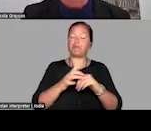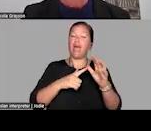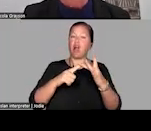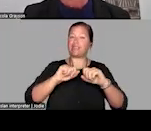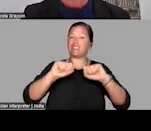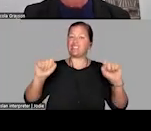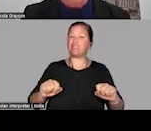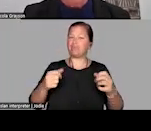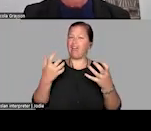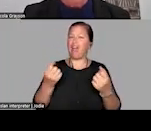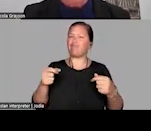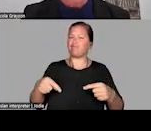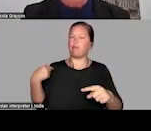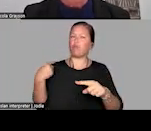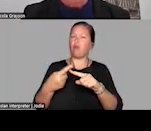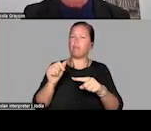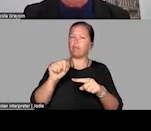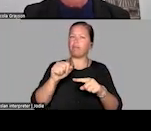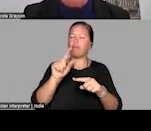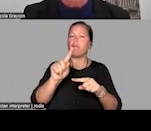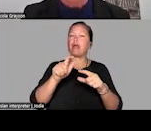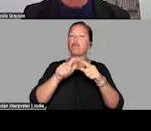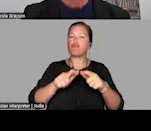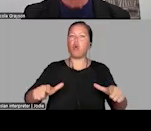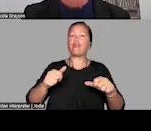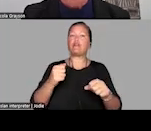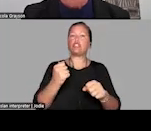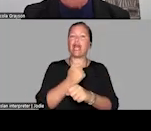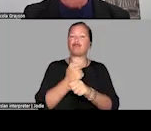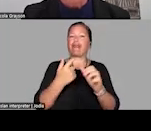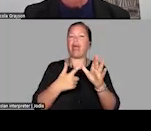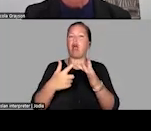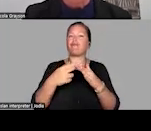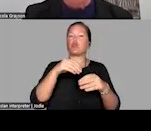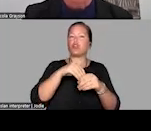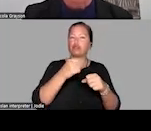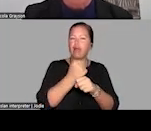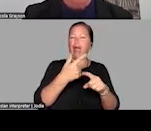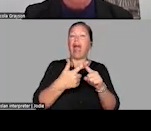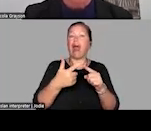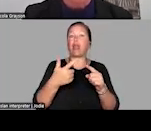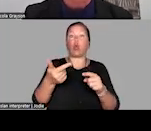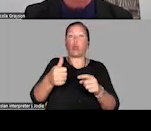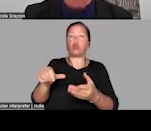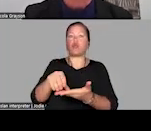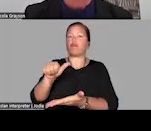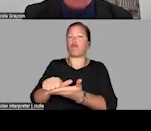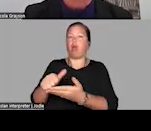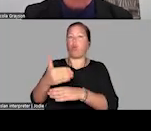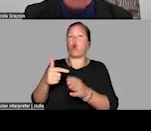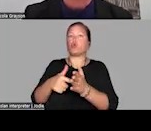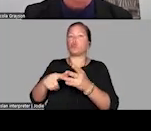been around for a long time, the growth of generative AI for content creation and the use of copyrighted works to train